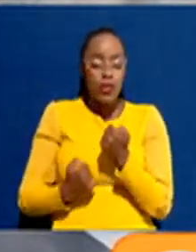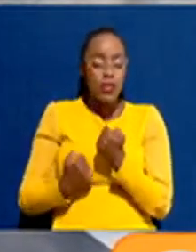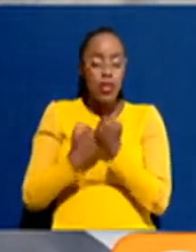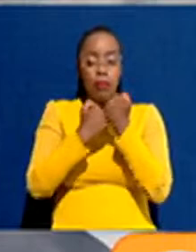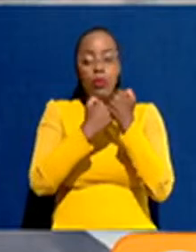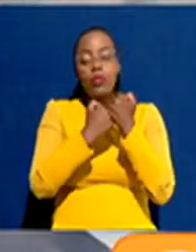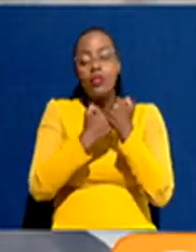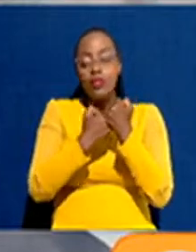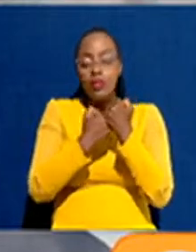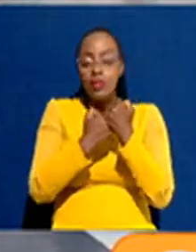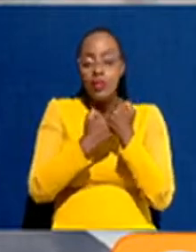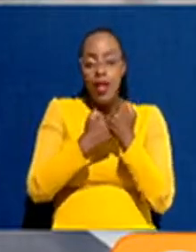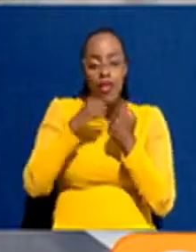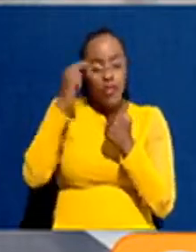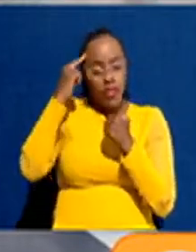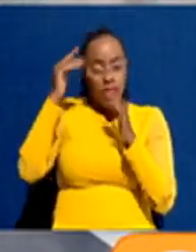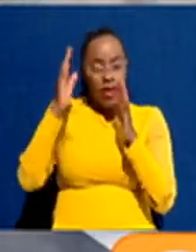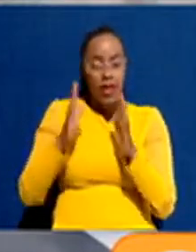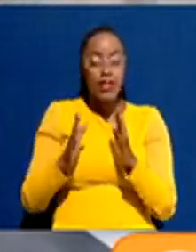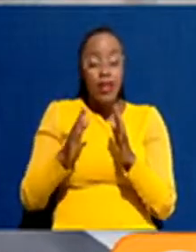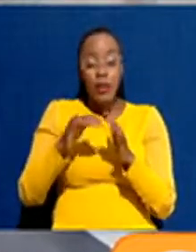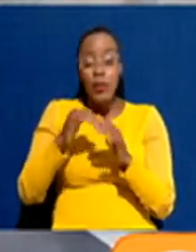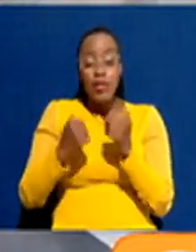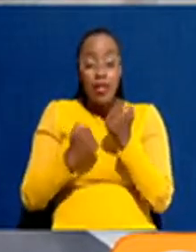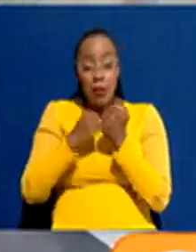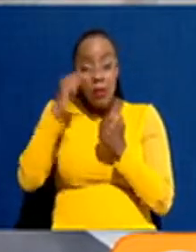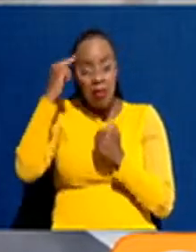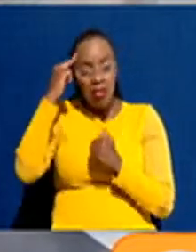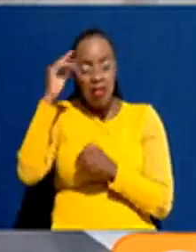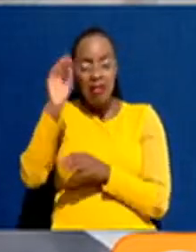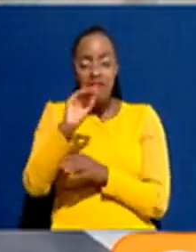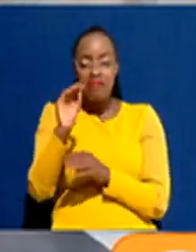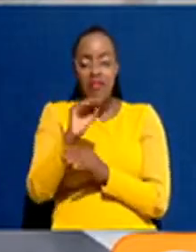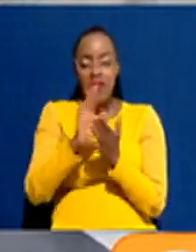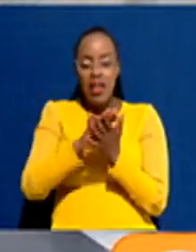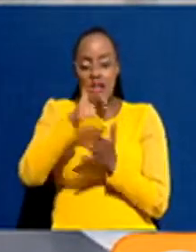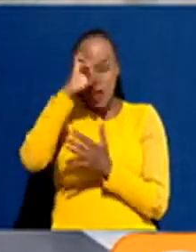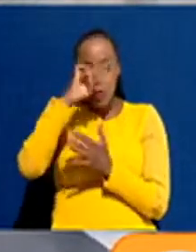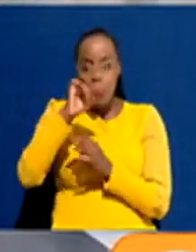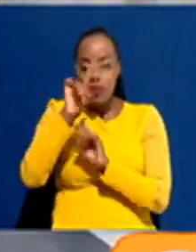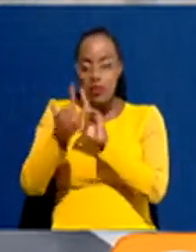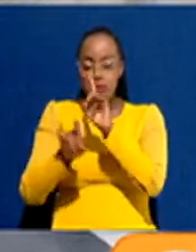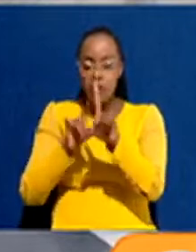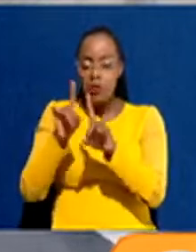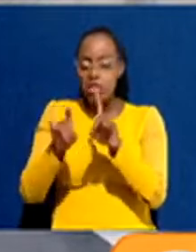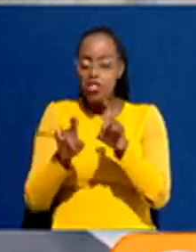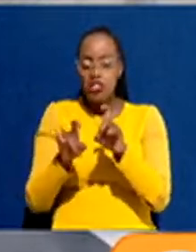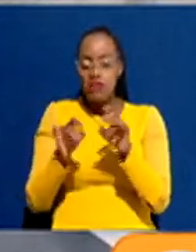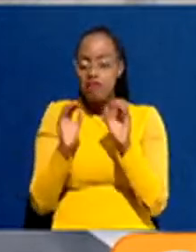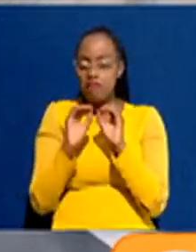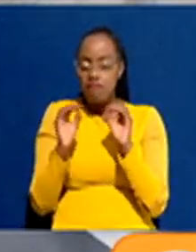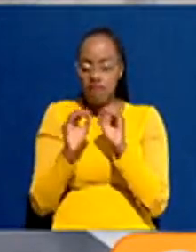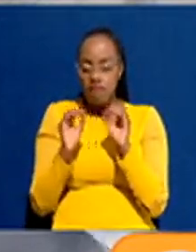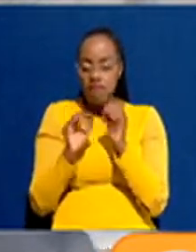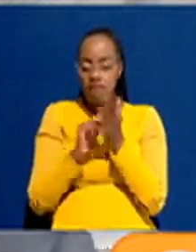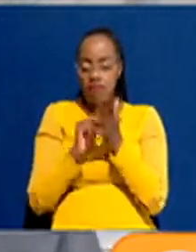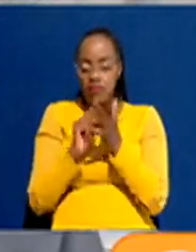tanks, or we don't support thinking and policy questions. And therefore,